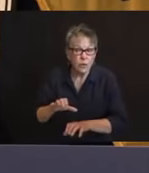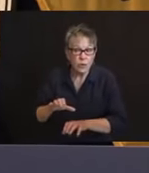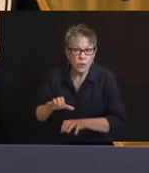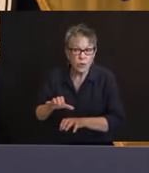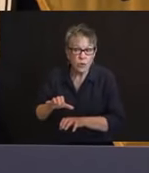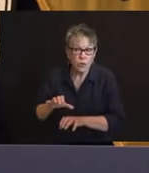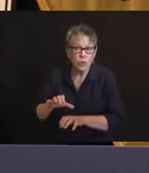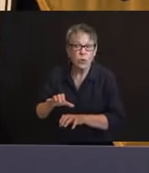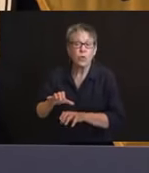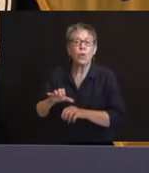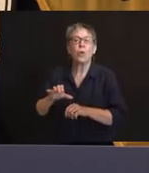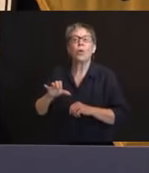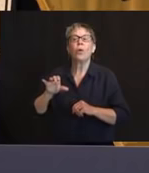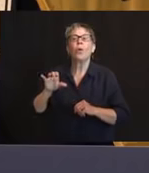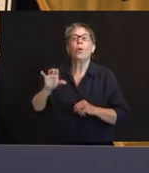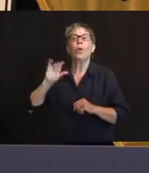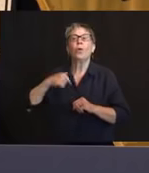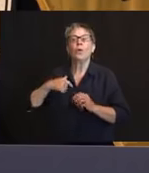The